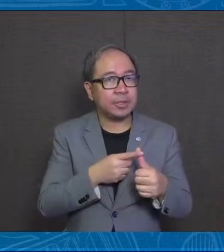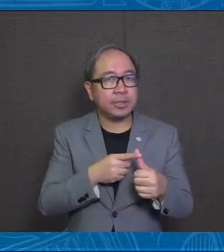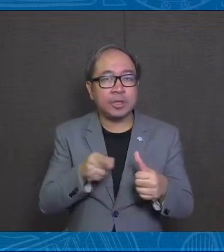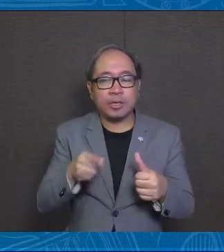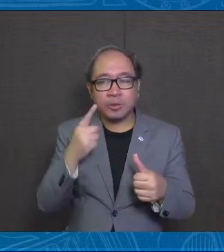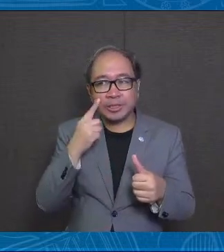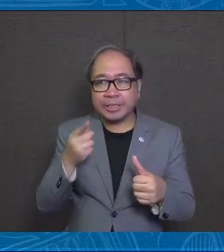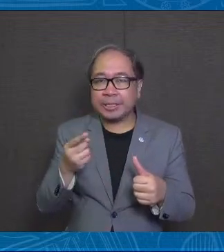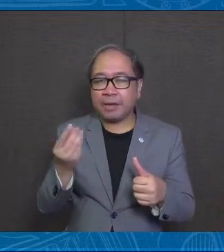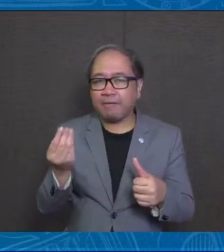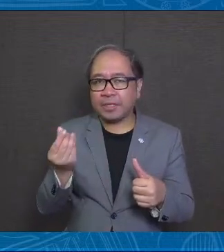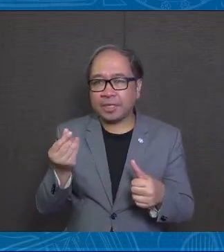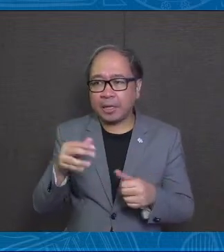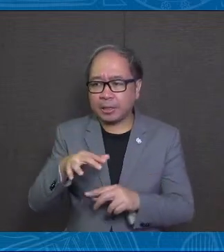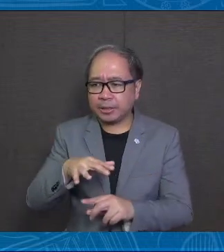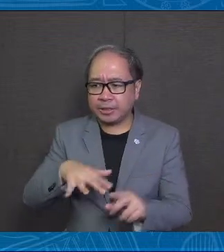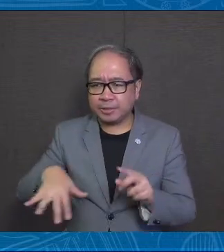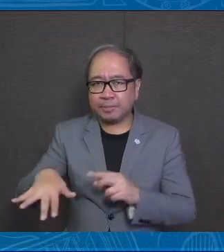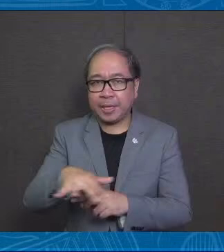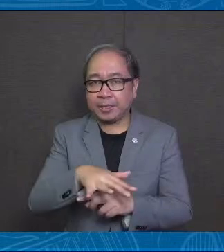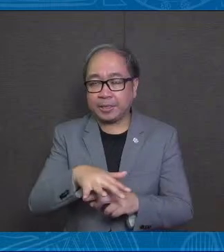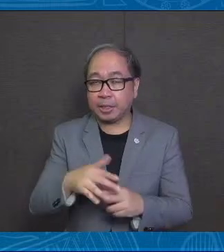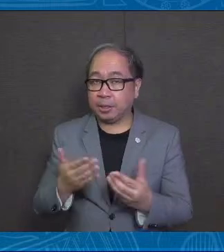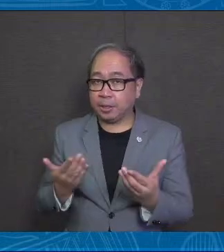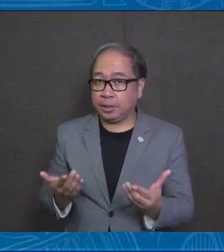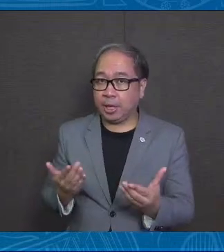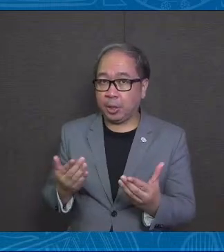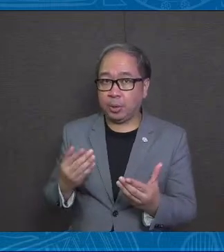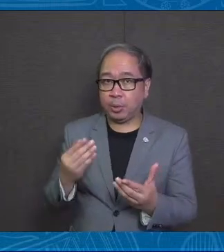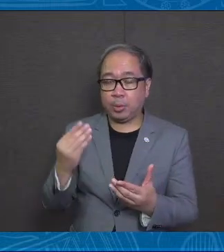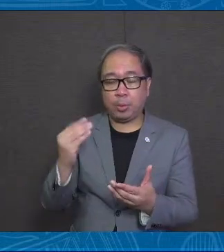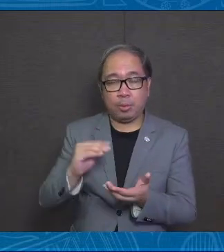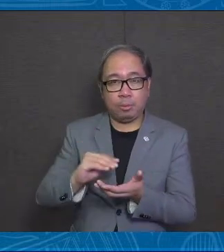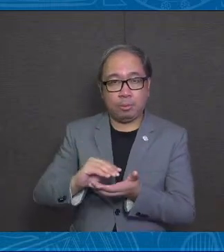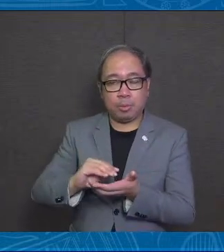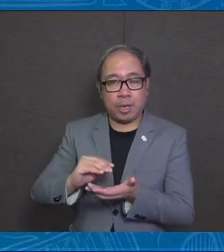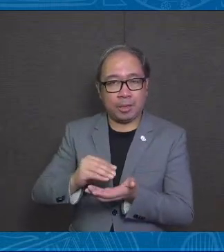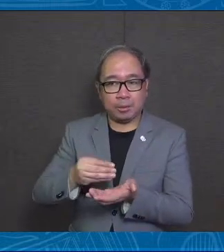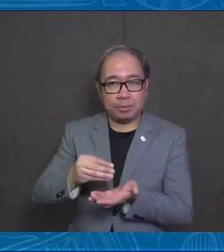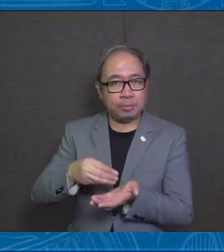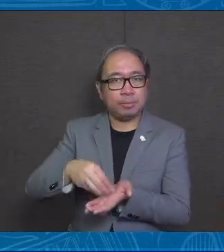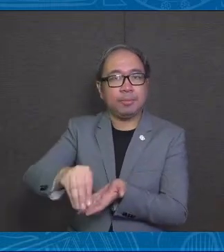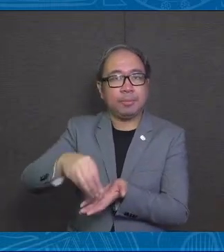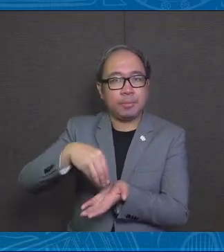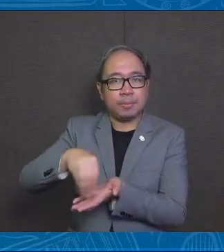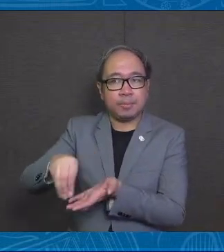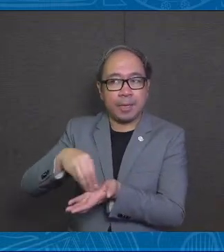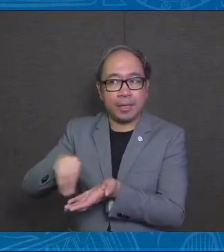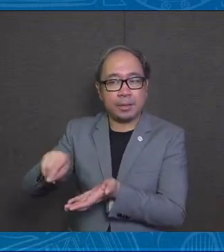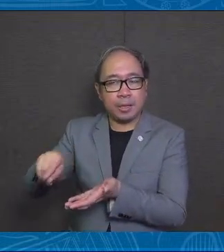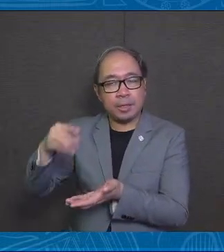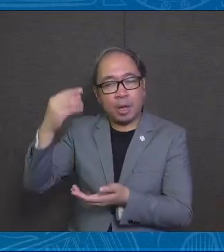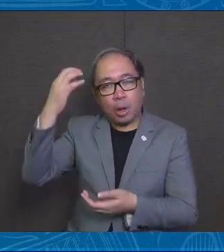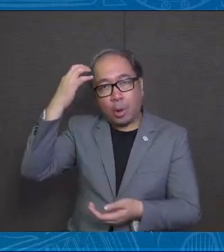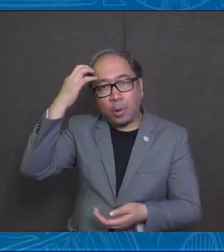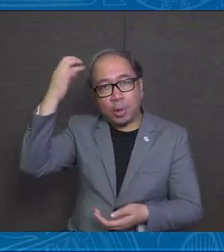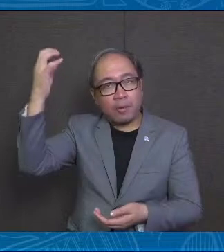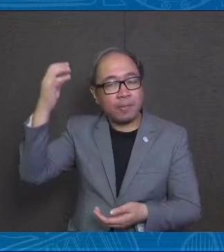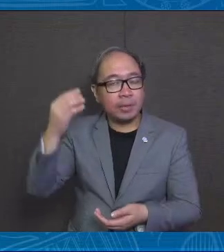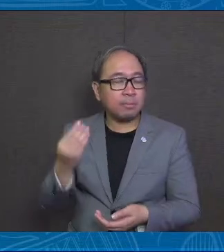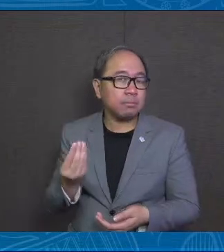because the priorities in the expenditures, the government expenditure is